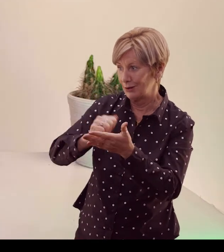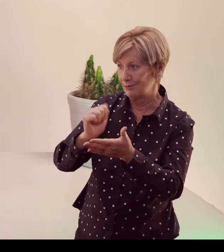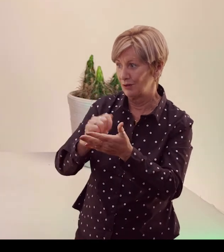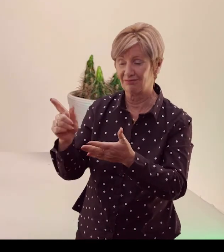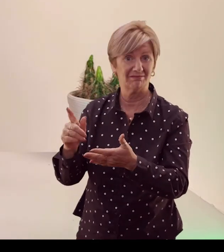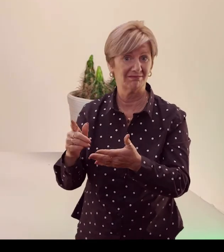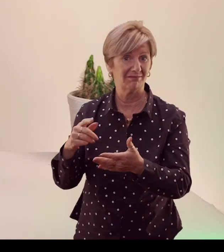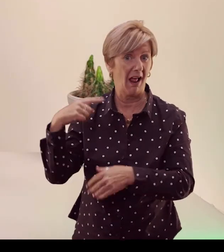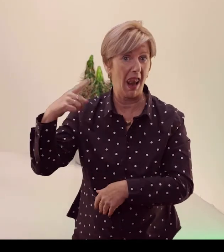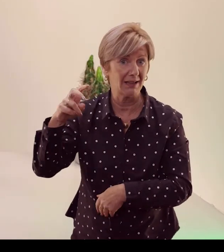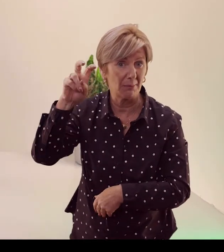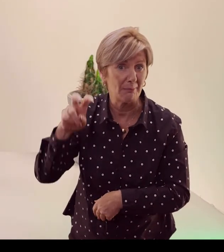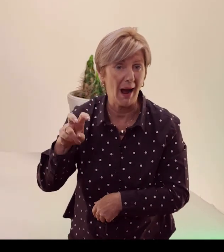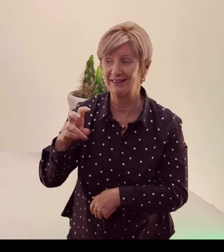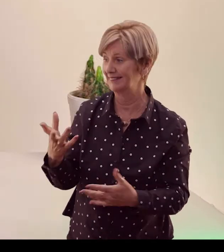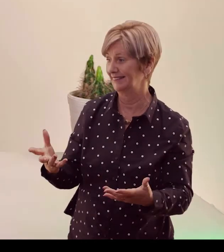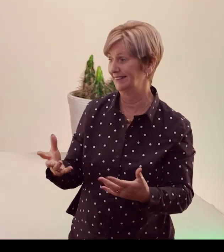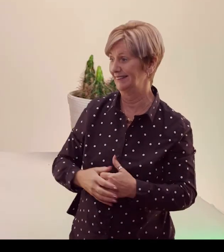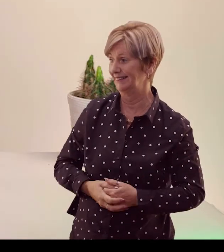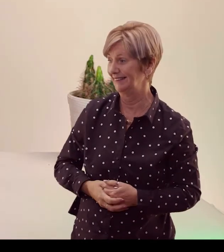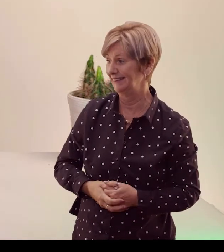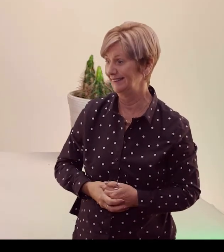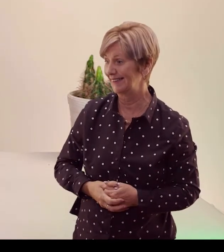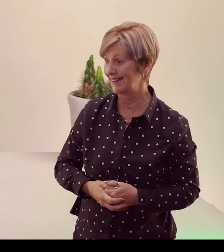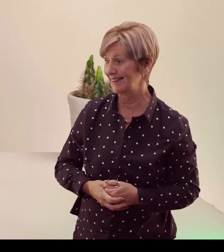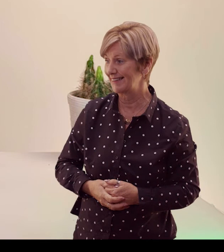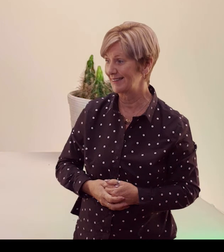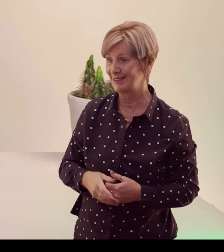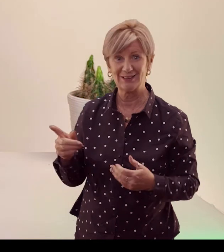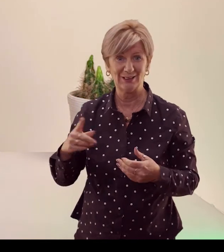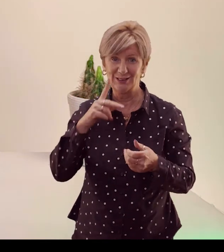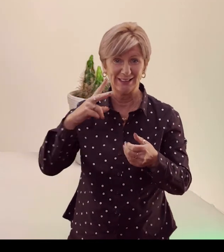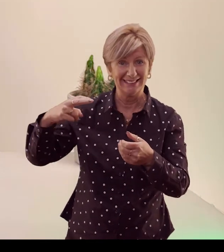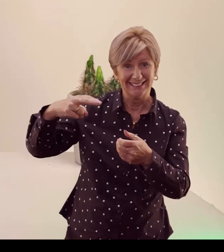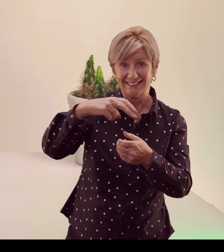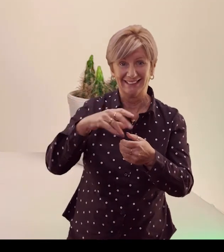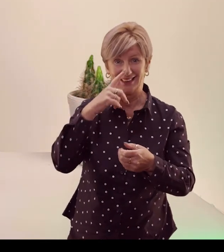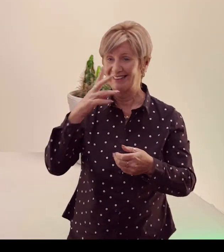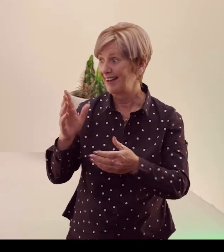and our bus template to make some brilliant singing sticks so you can join